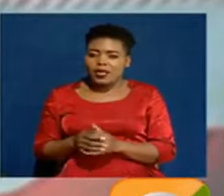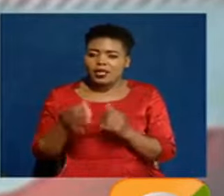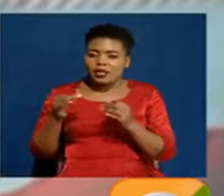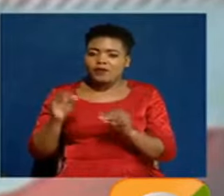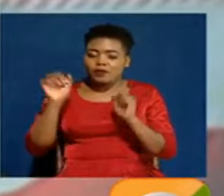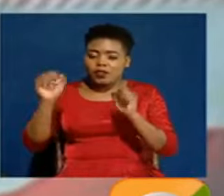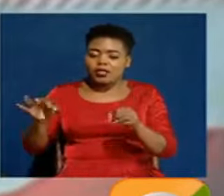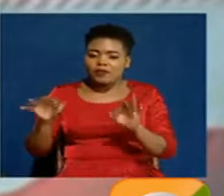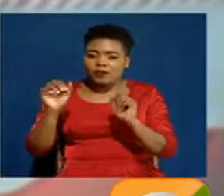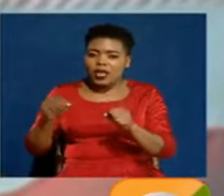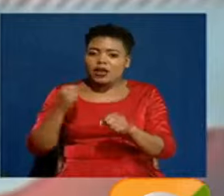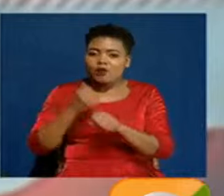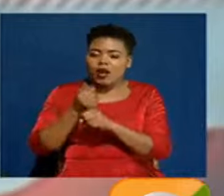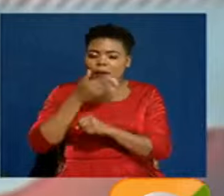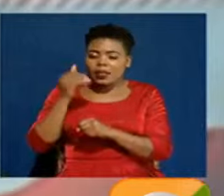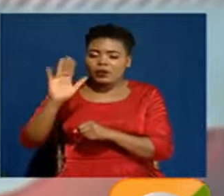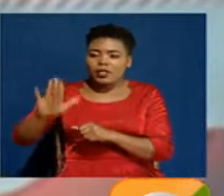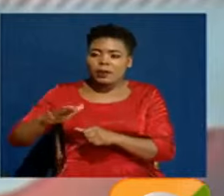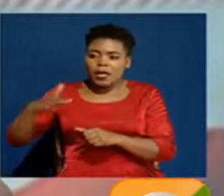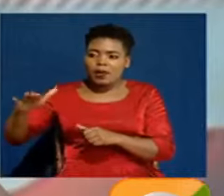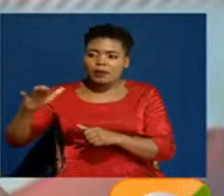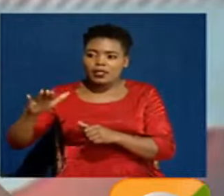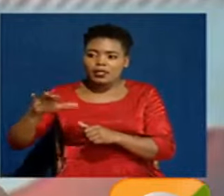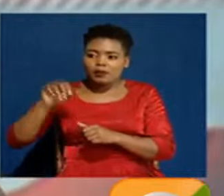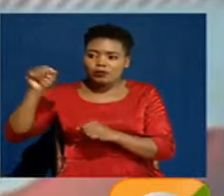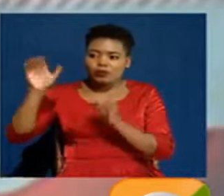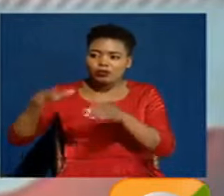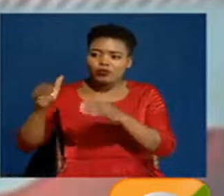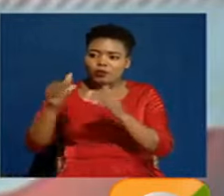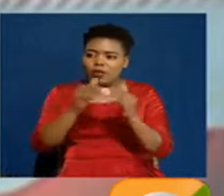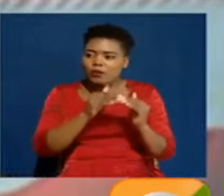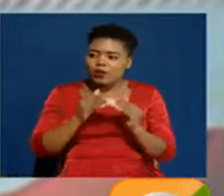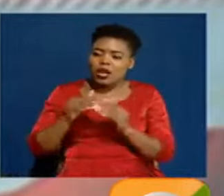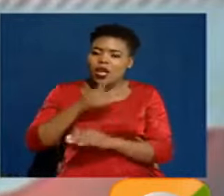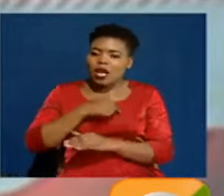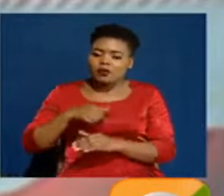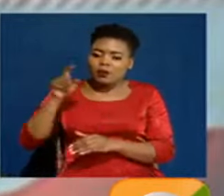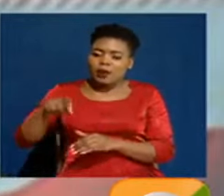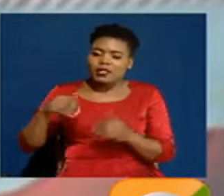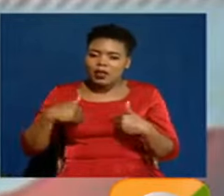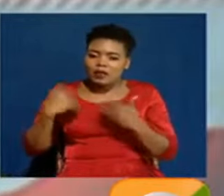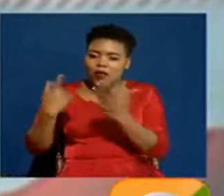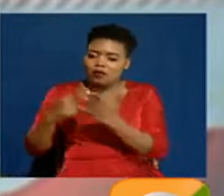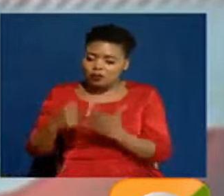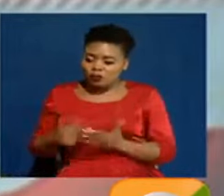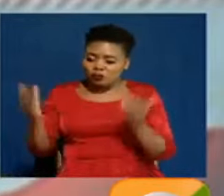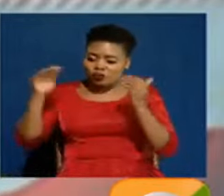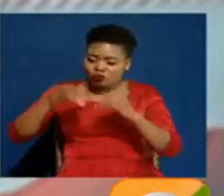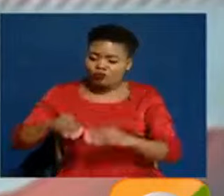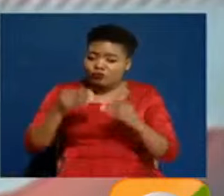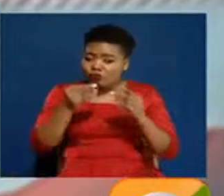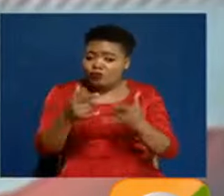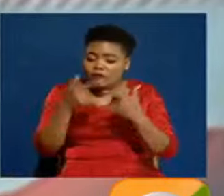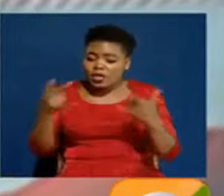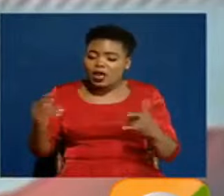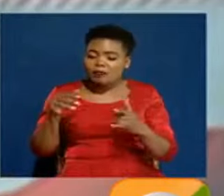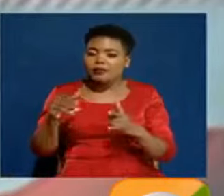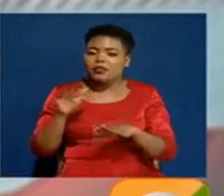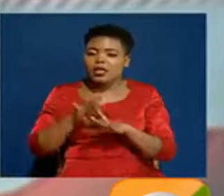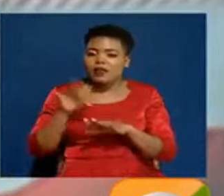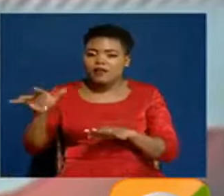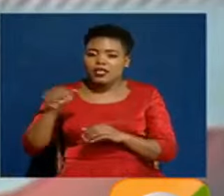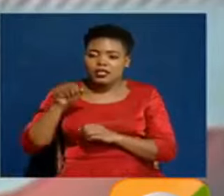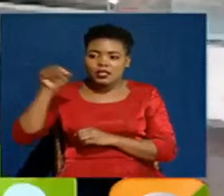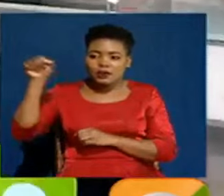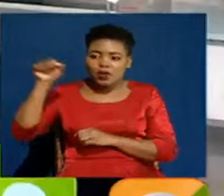with a parliamentary, multi-party democracy? We must have this conversation in a way that we see how our political parties are going to